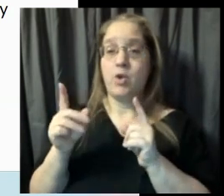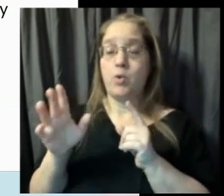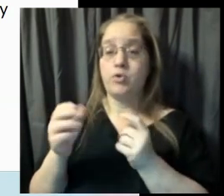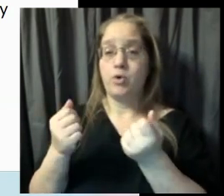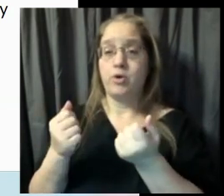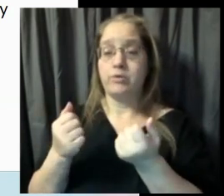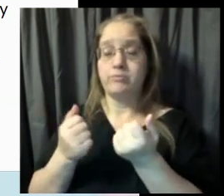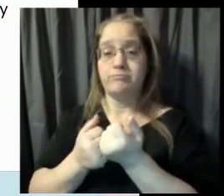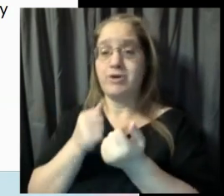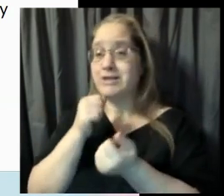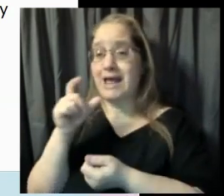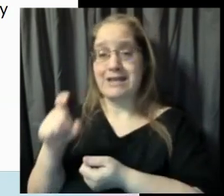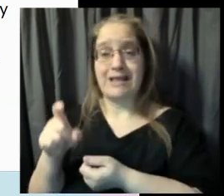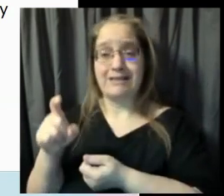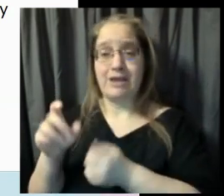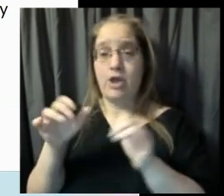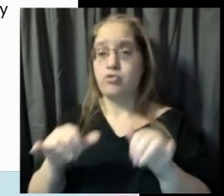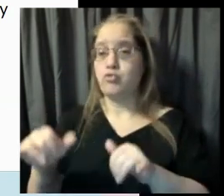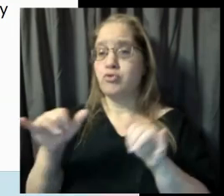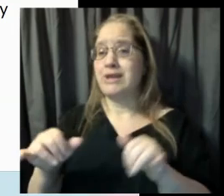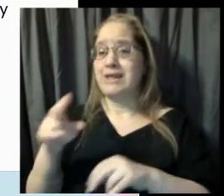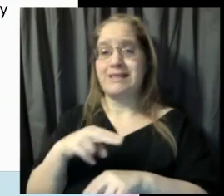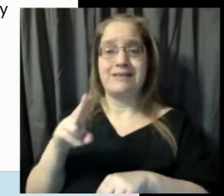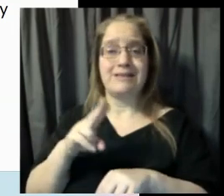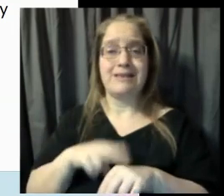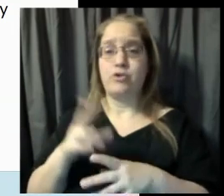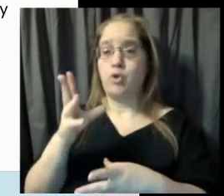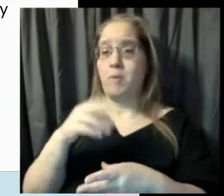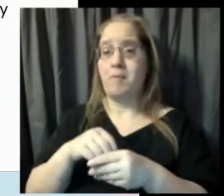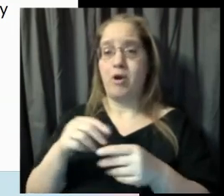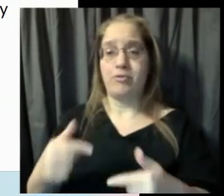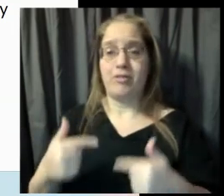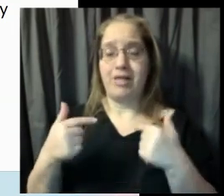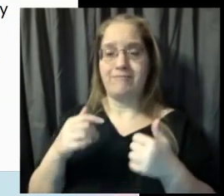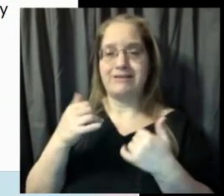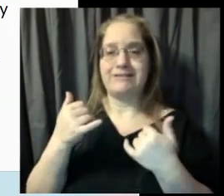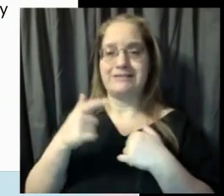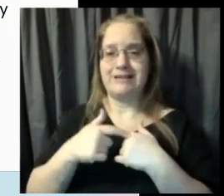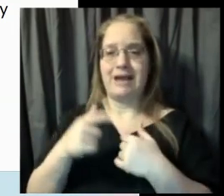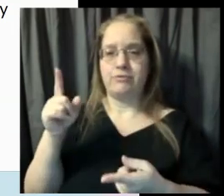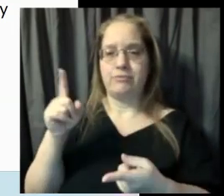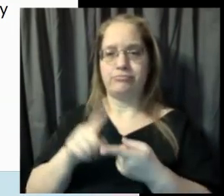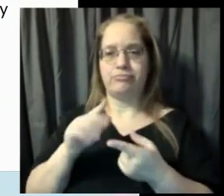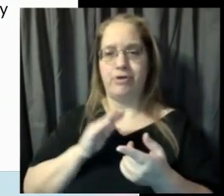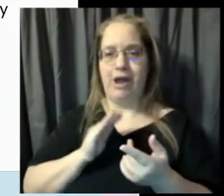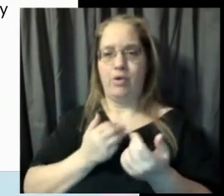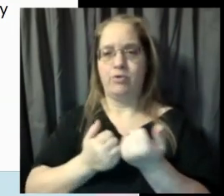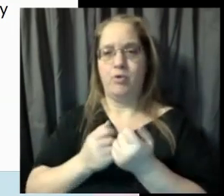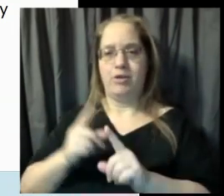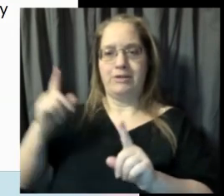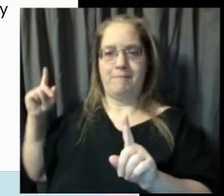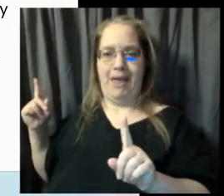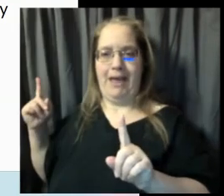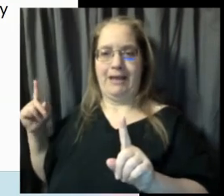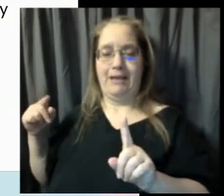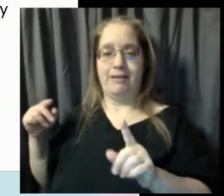no longer necessary and these routines feel like a natural part of their behavior, it's time to step back. And these moments show that